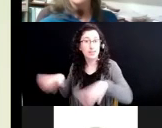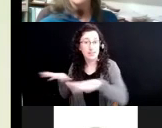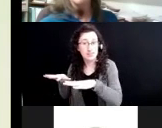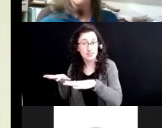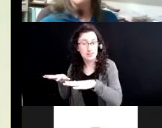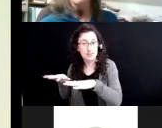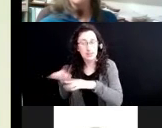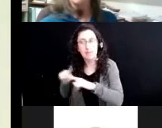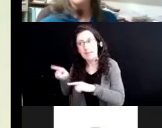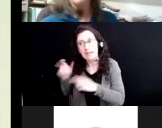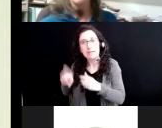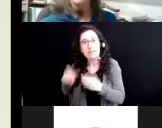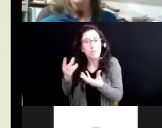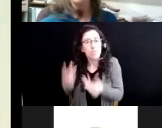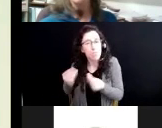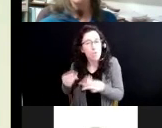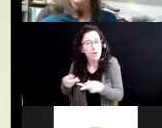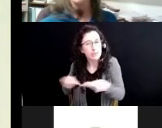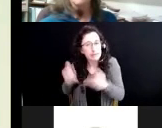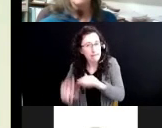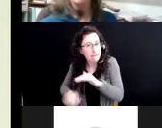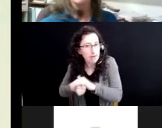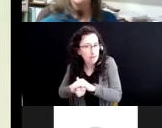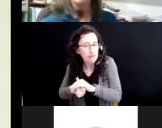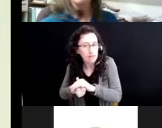moist hiding places with deep